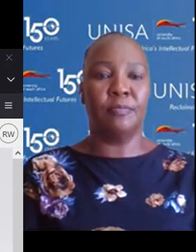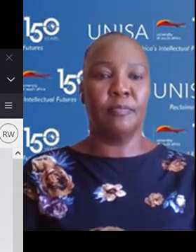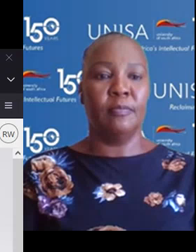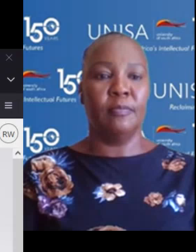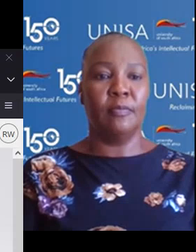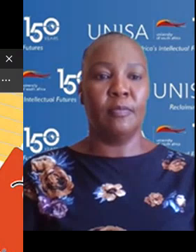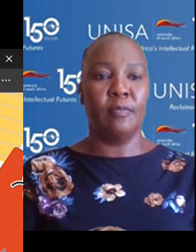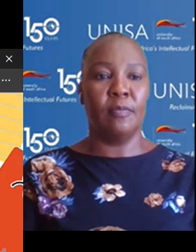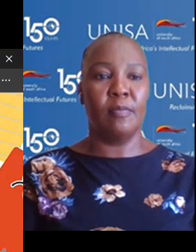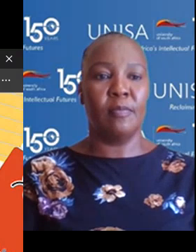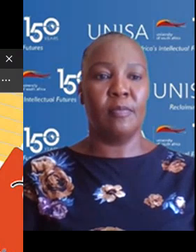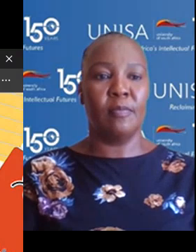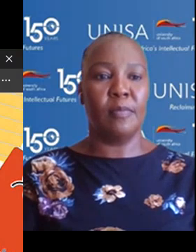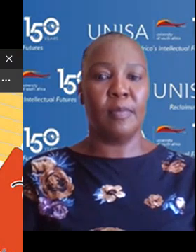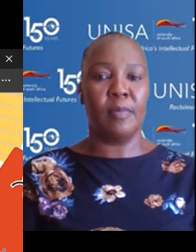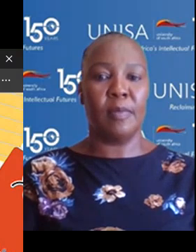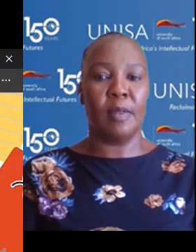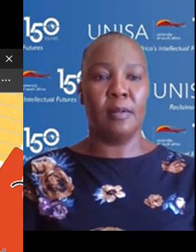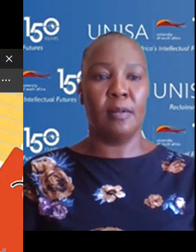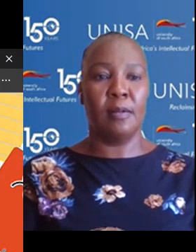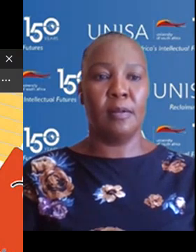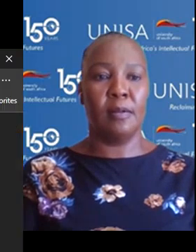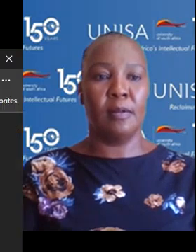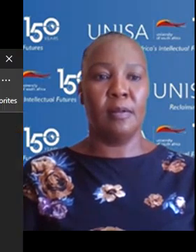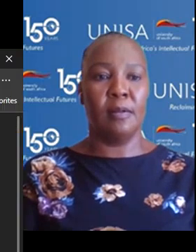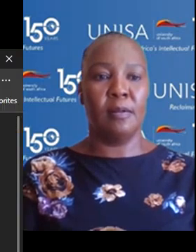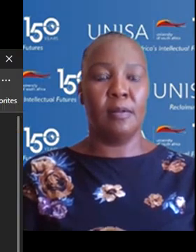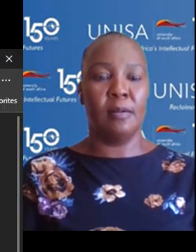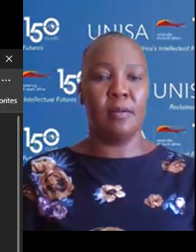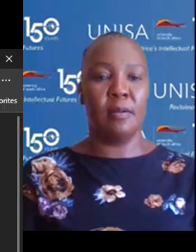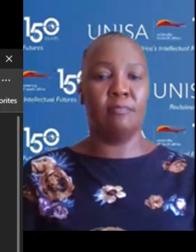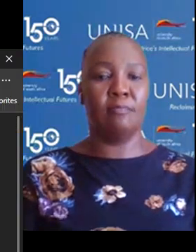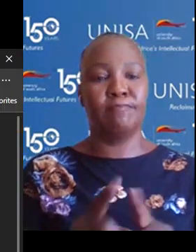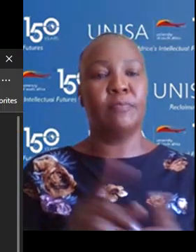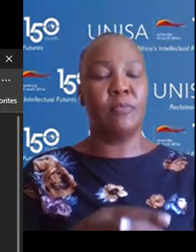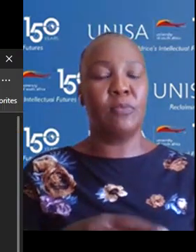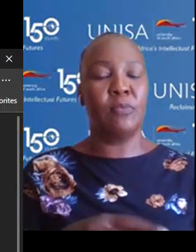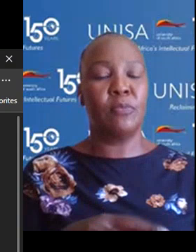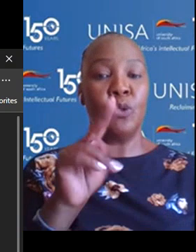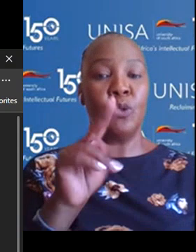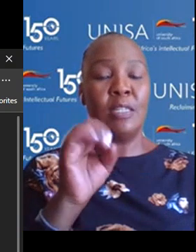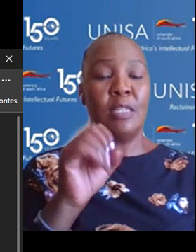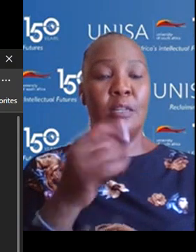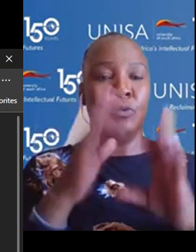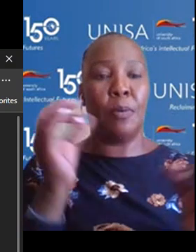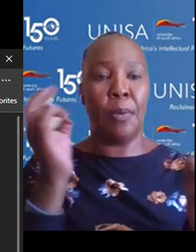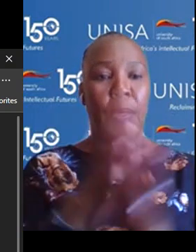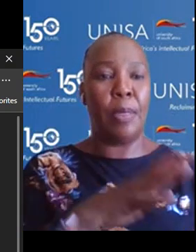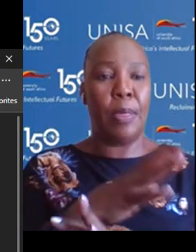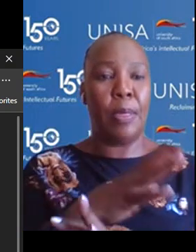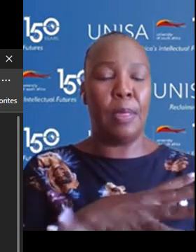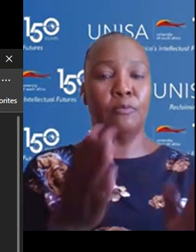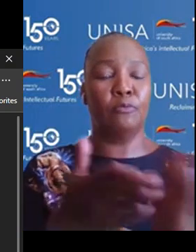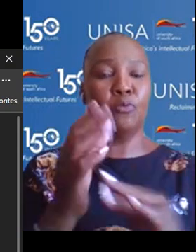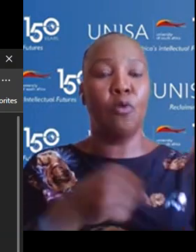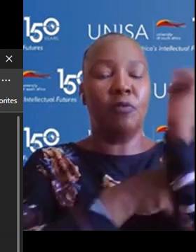on this one over here. So if you are not a UNISA student, all you need to do is go to